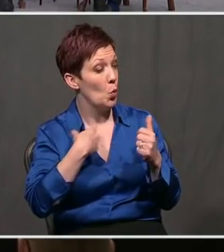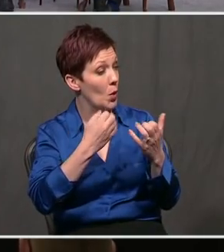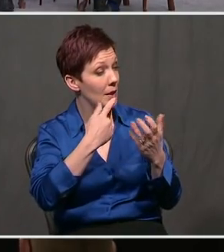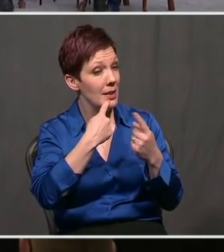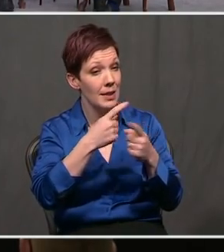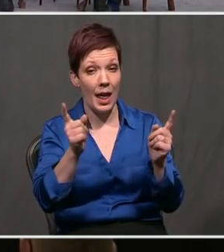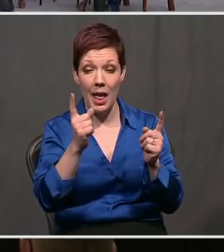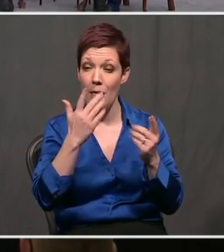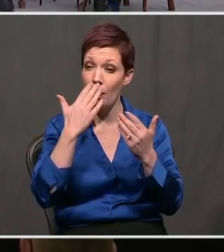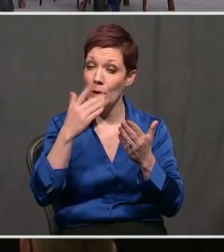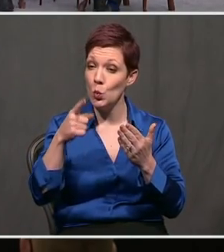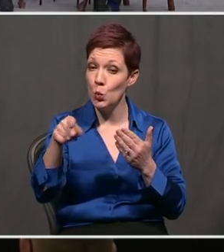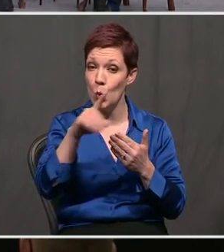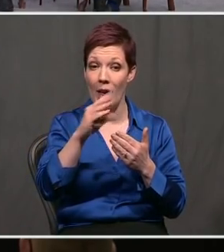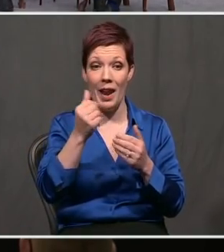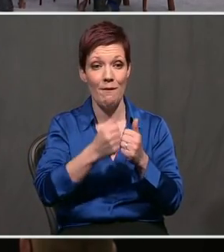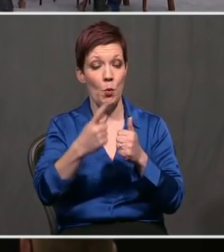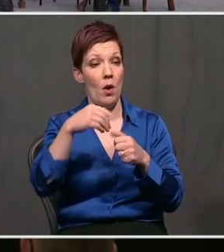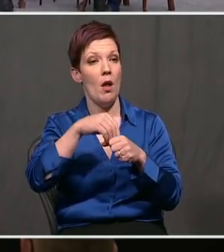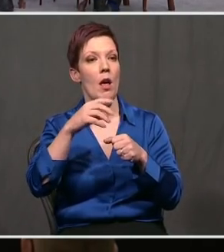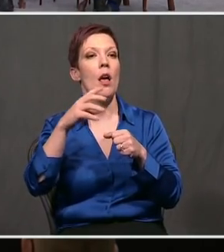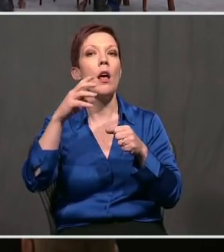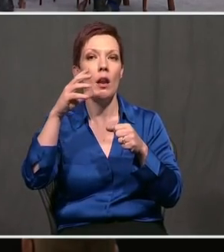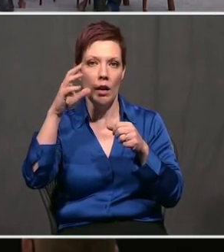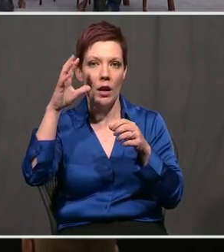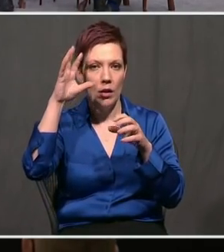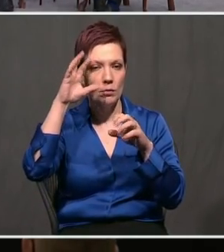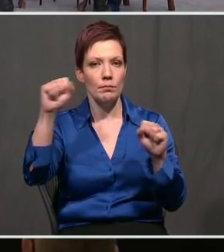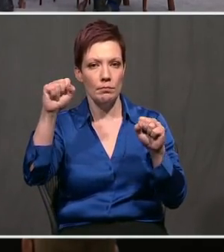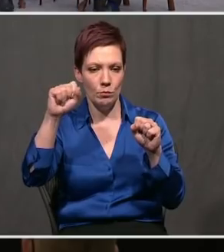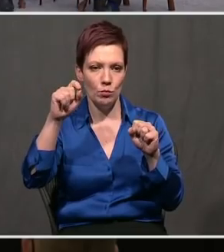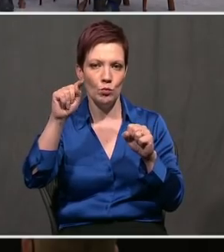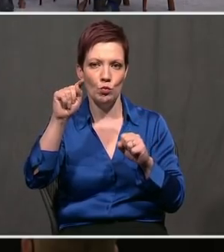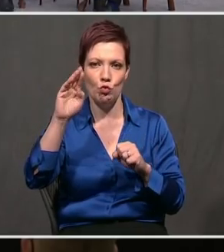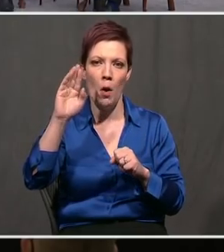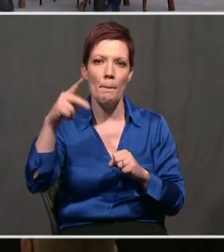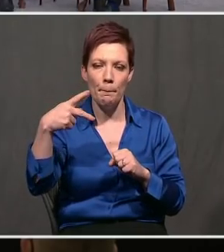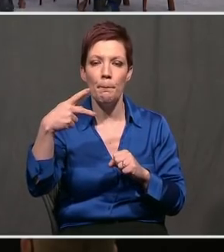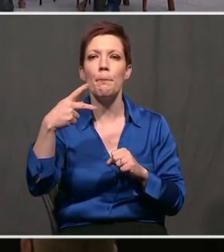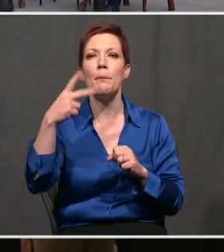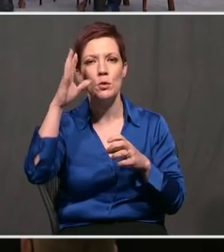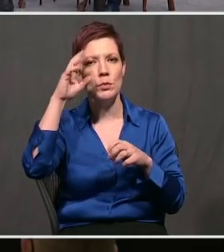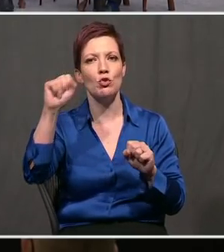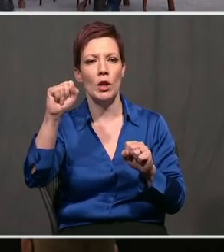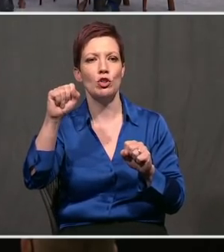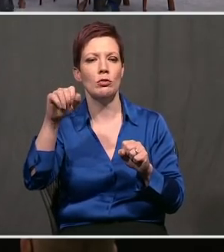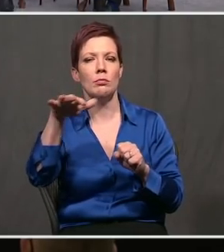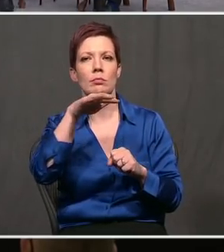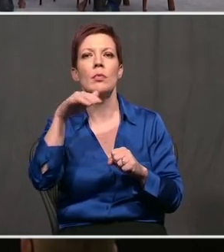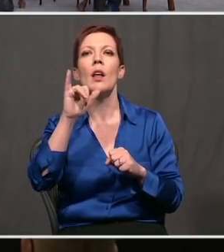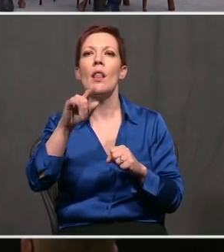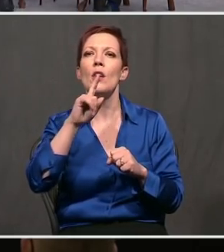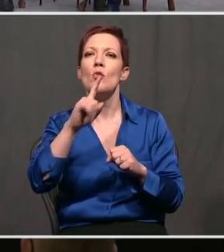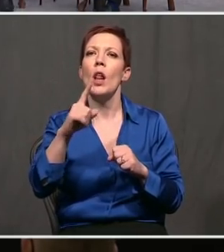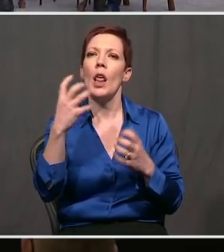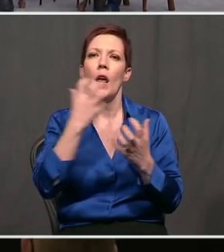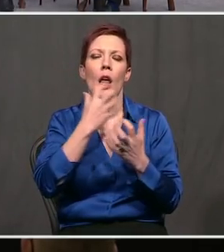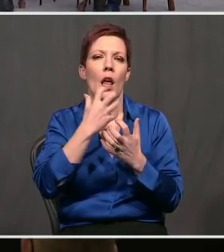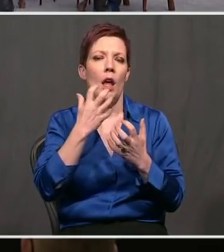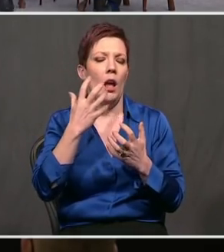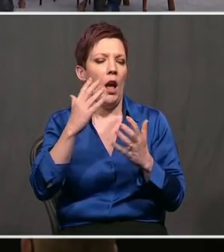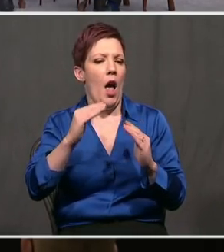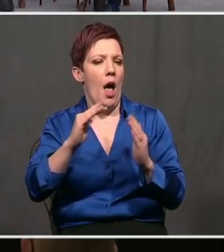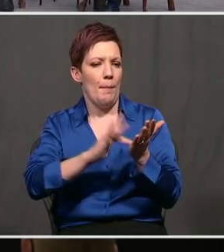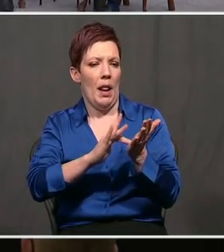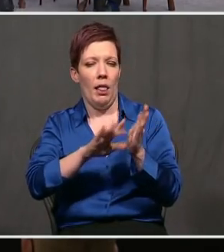Trump administration for this Operation Warp Speed. It really is a feat of medical advancement. But as you